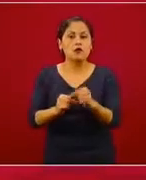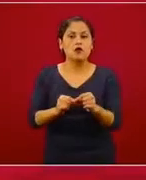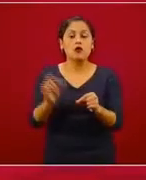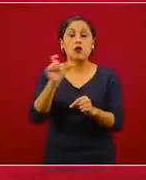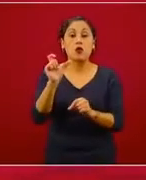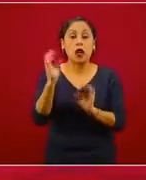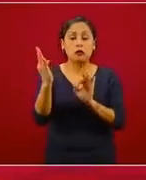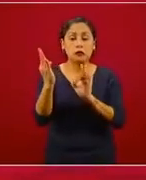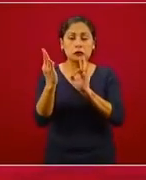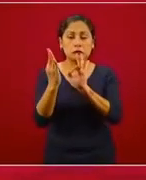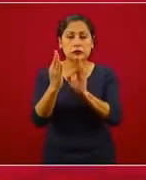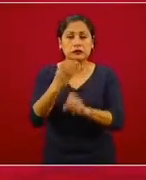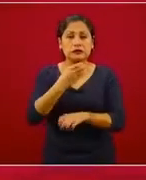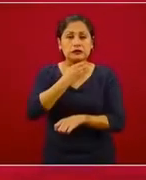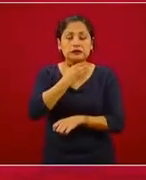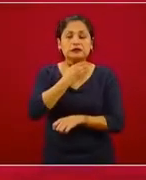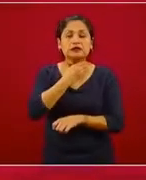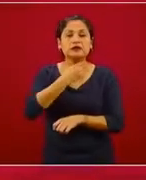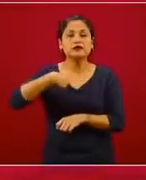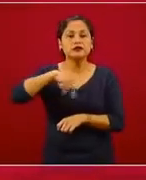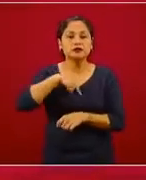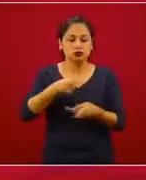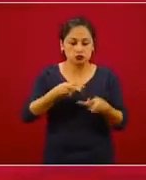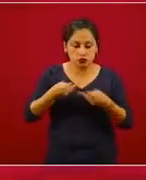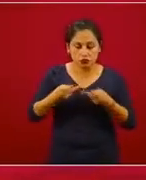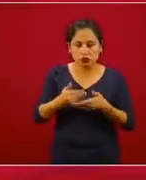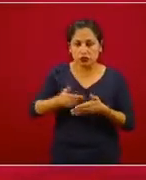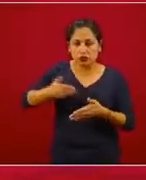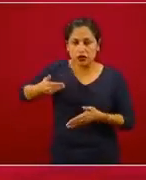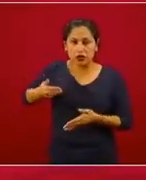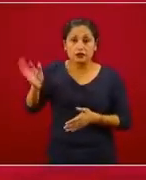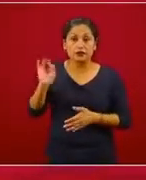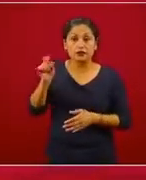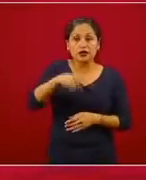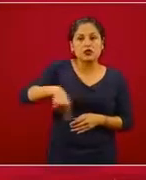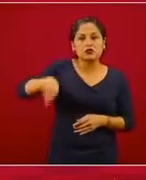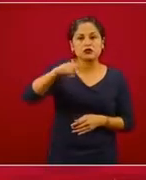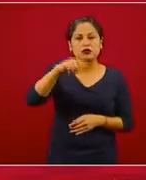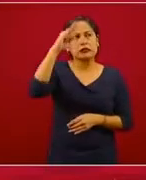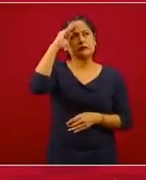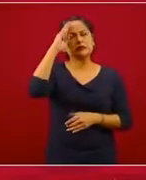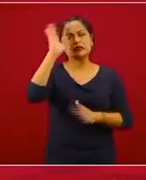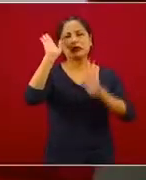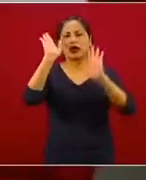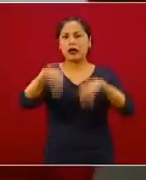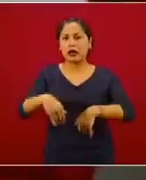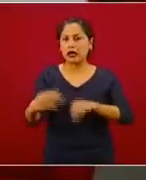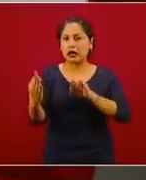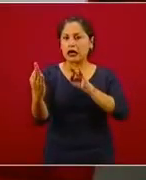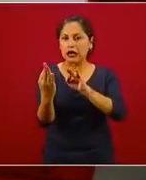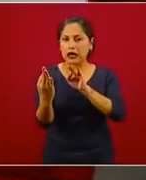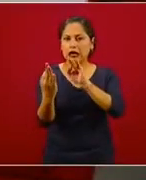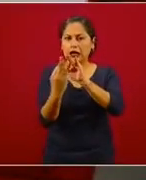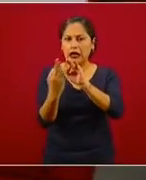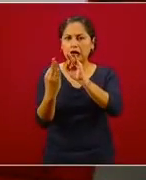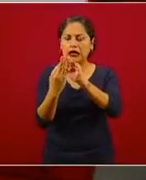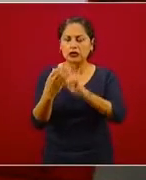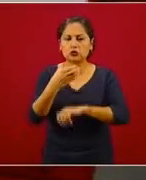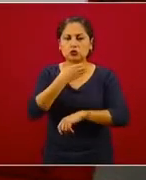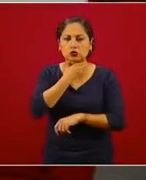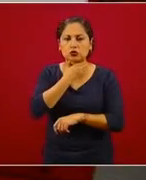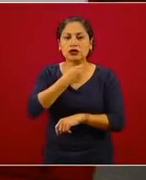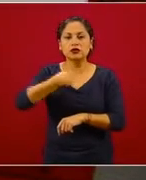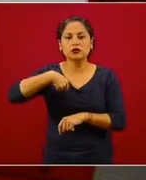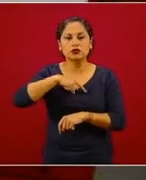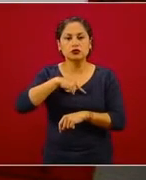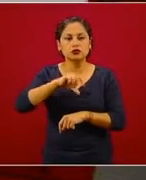Mexico City, which is a high intensity transmission area. maybe